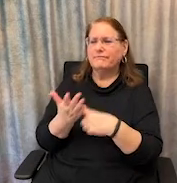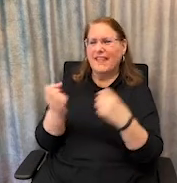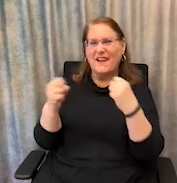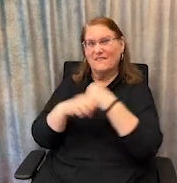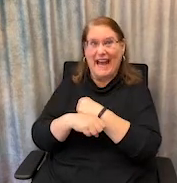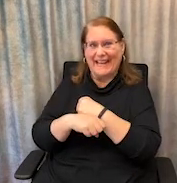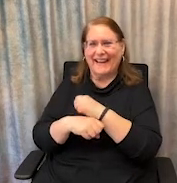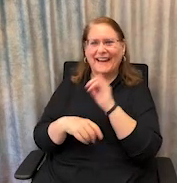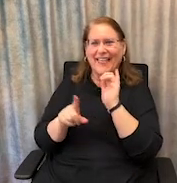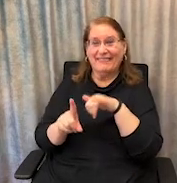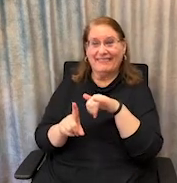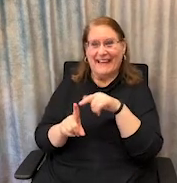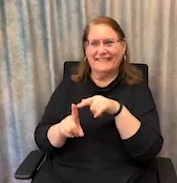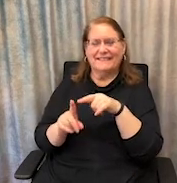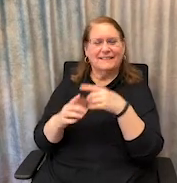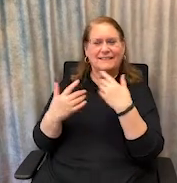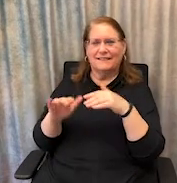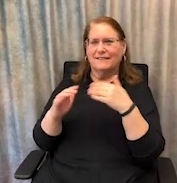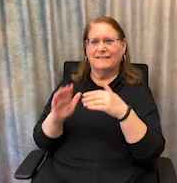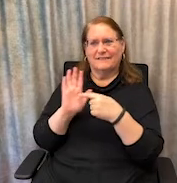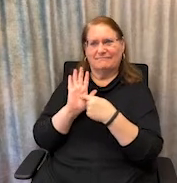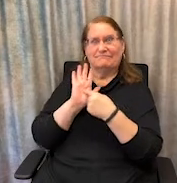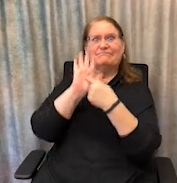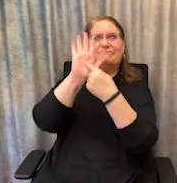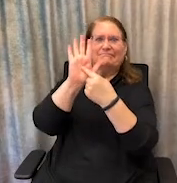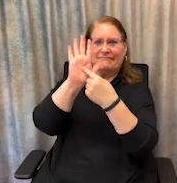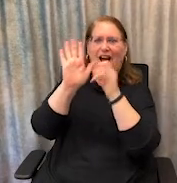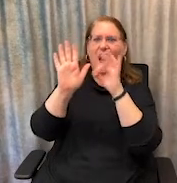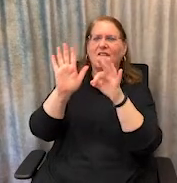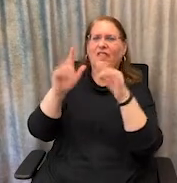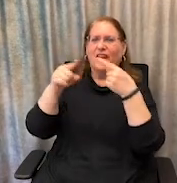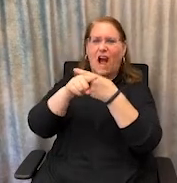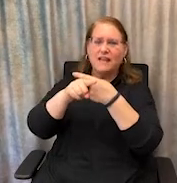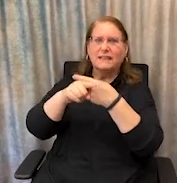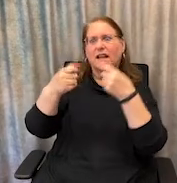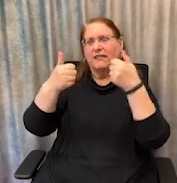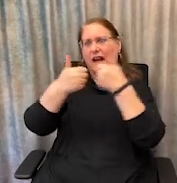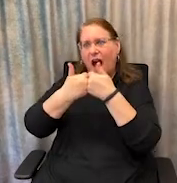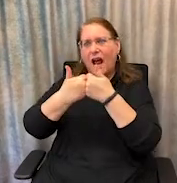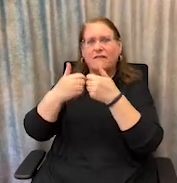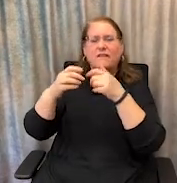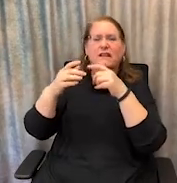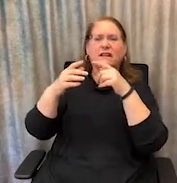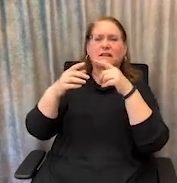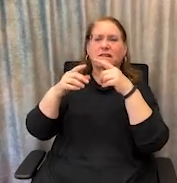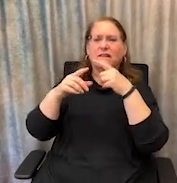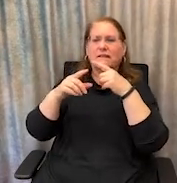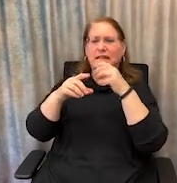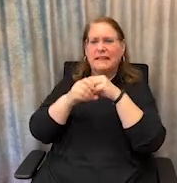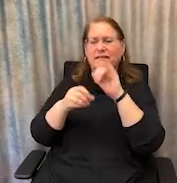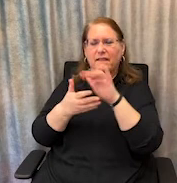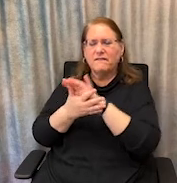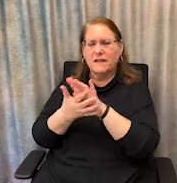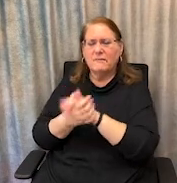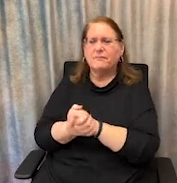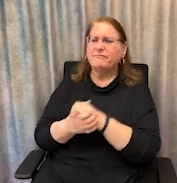the fighting, which is of course emblematic of the conflict, the contrast that are part of the film. And I'm curious to